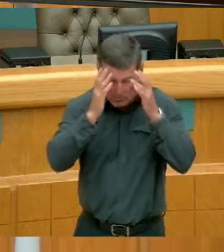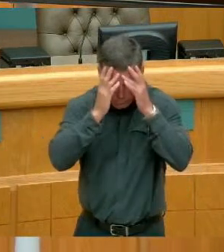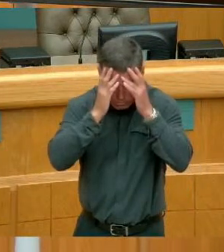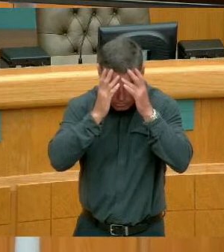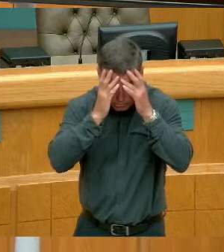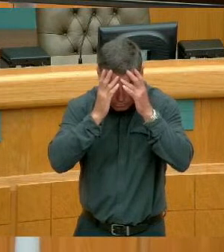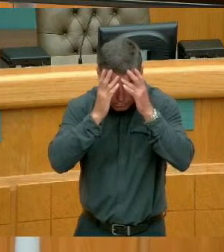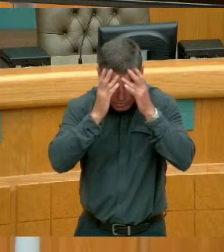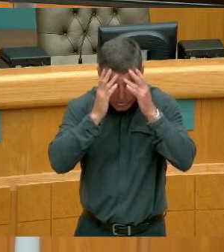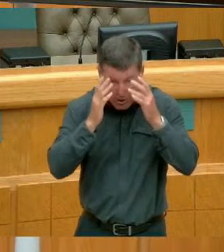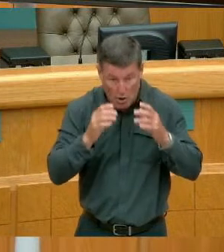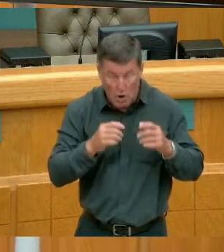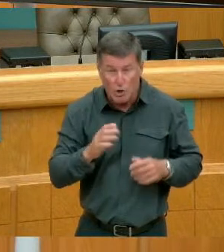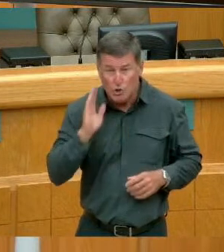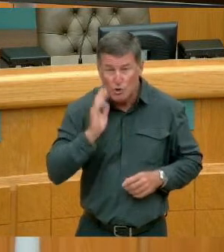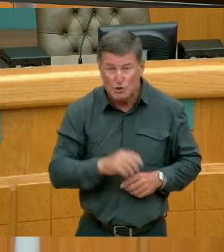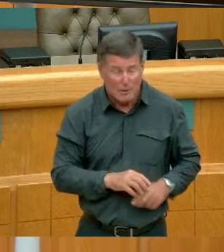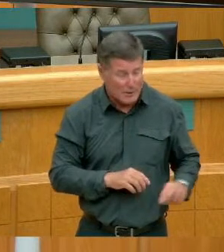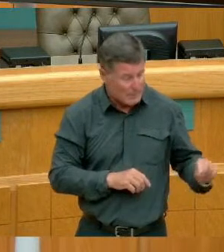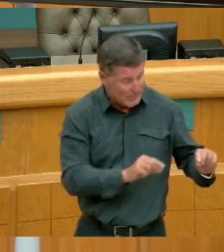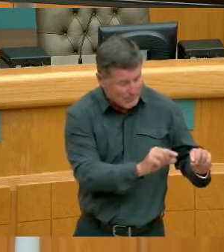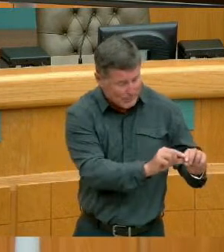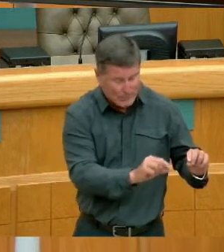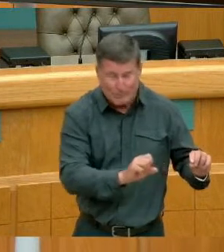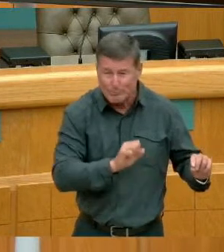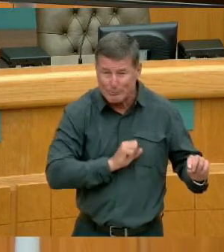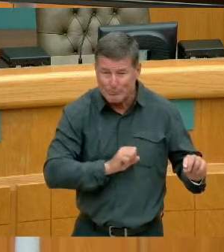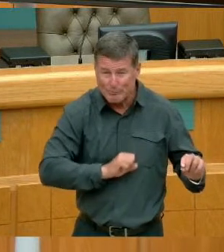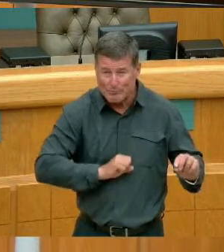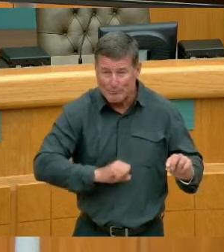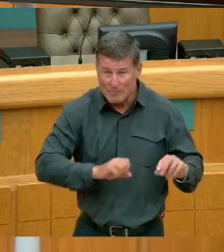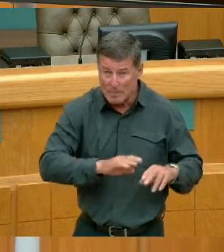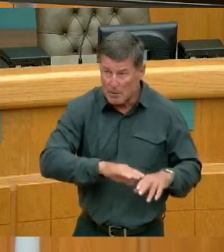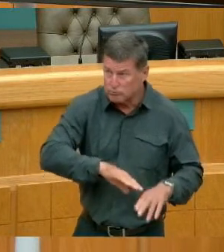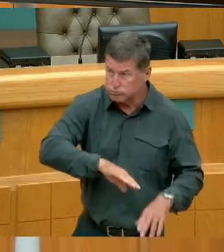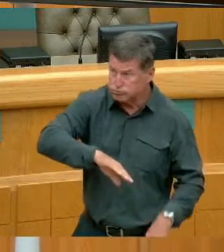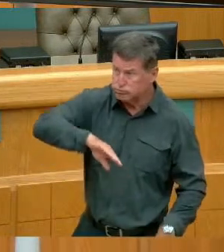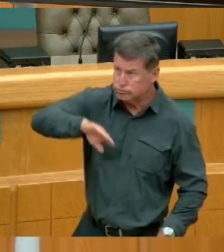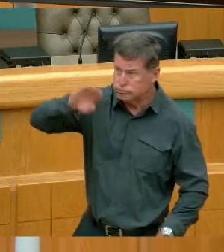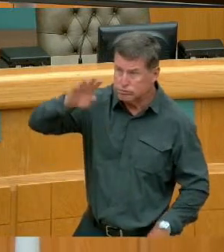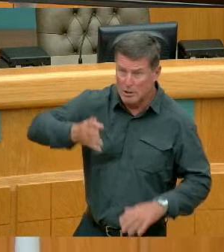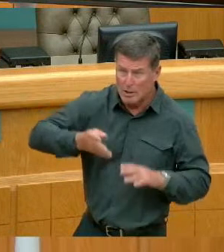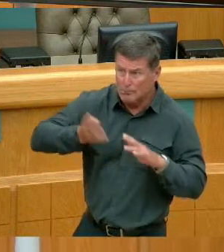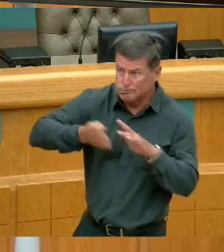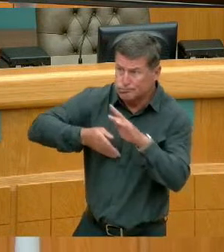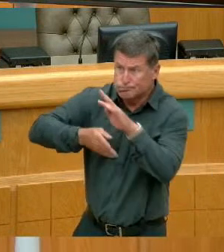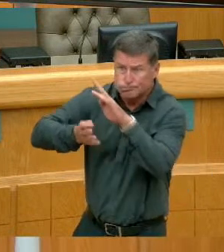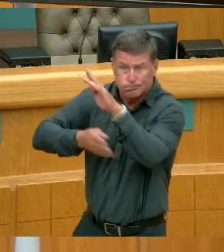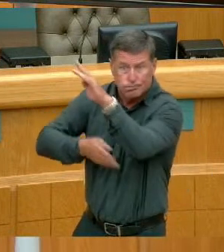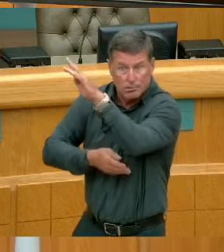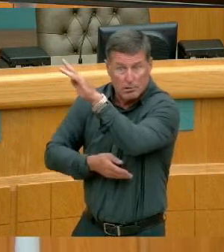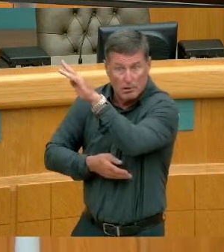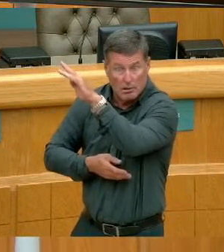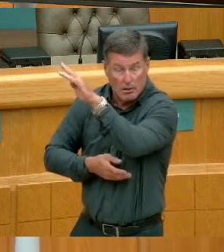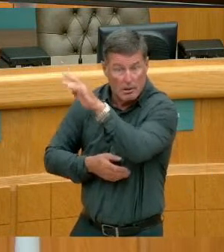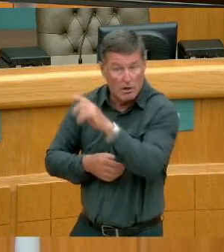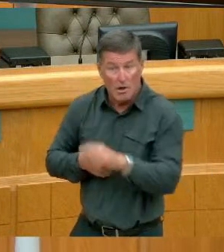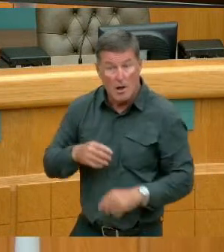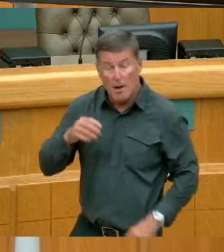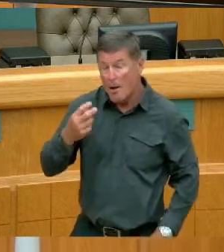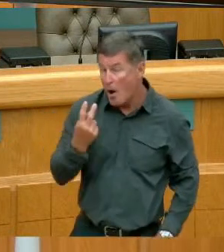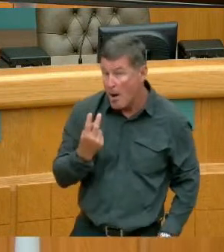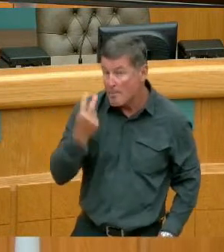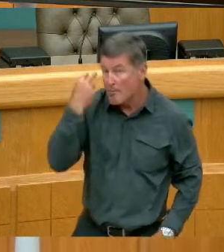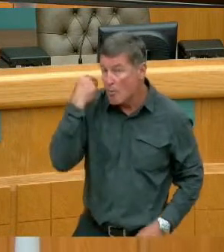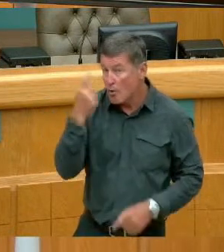come so far so quickly in such a negative way. And we did not restrict this access for Memorial Day, as